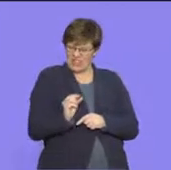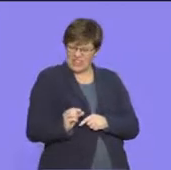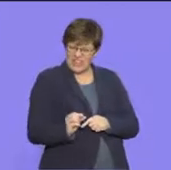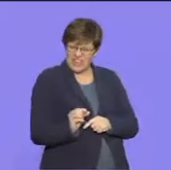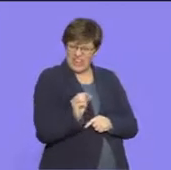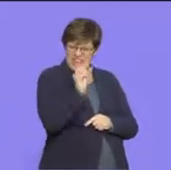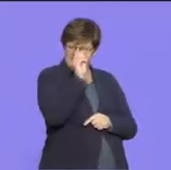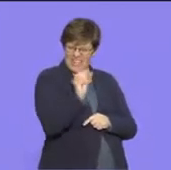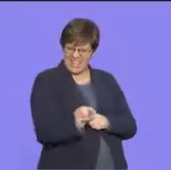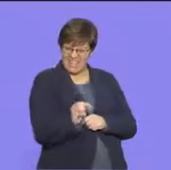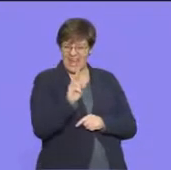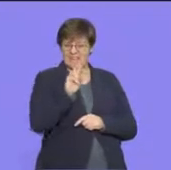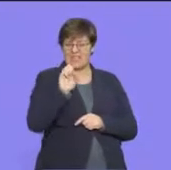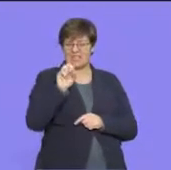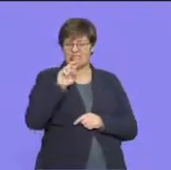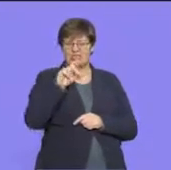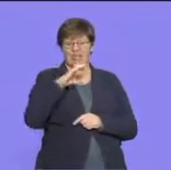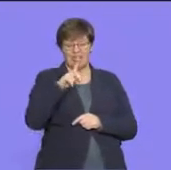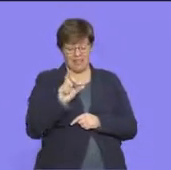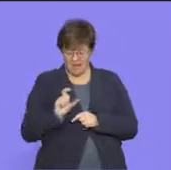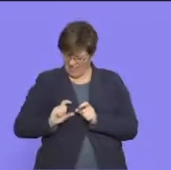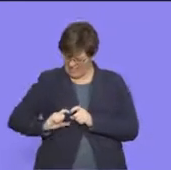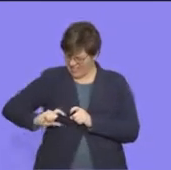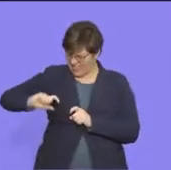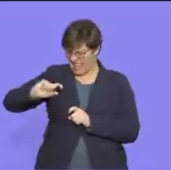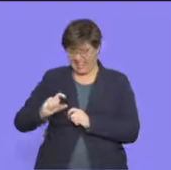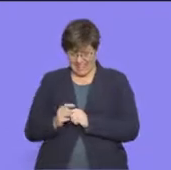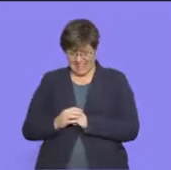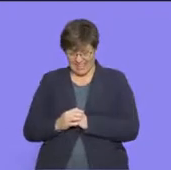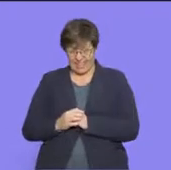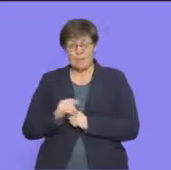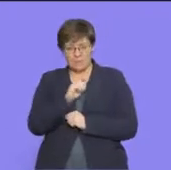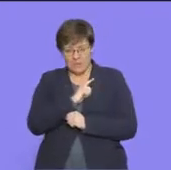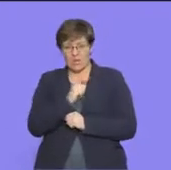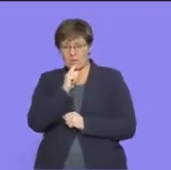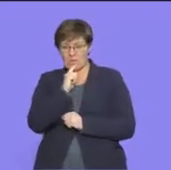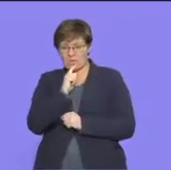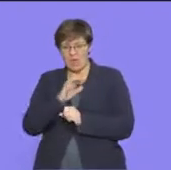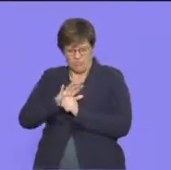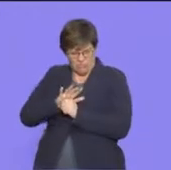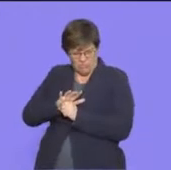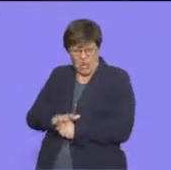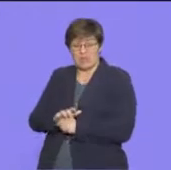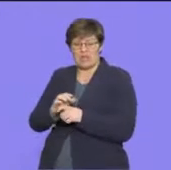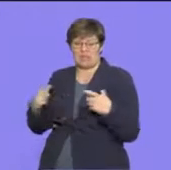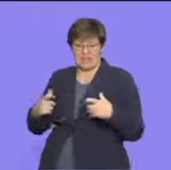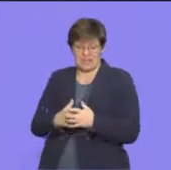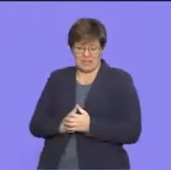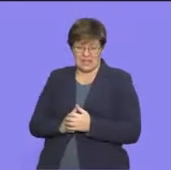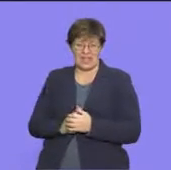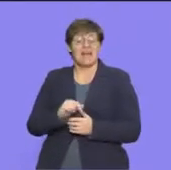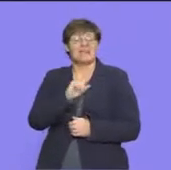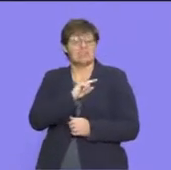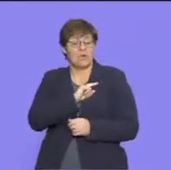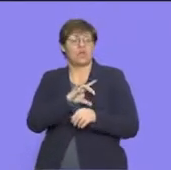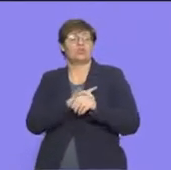the ventricles are? Huge, big, thick, and that causes this huge, big pressure that we see. And that's why the doctors,